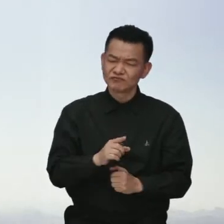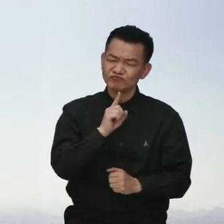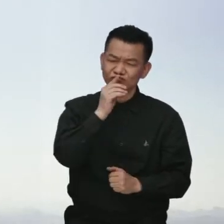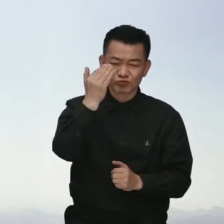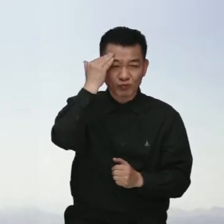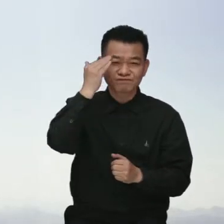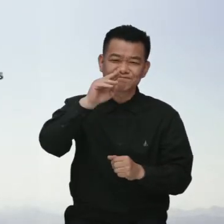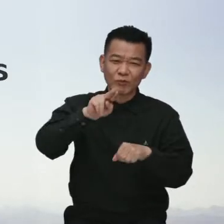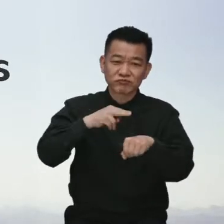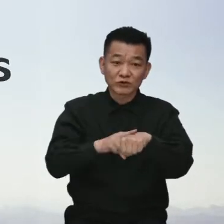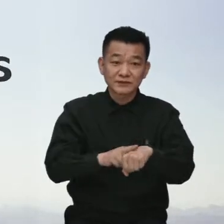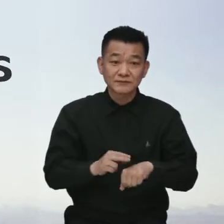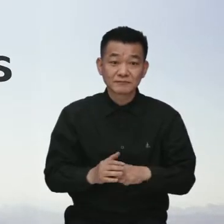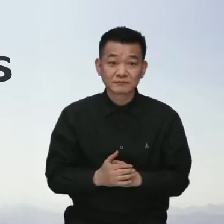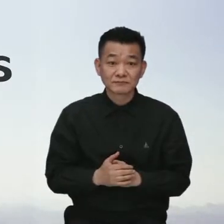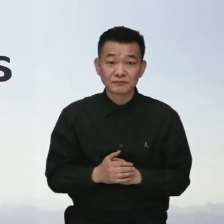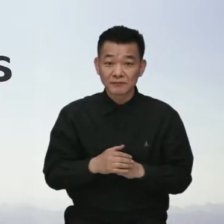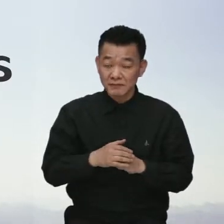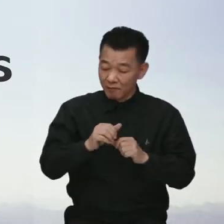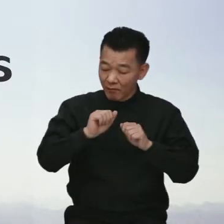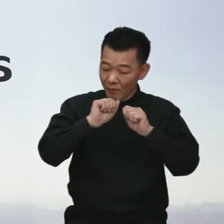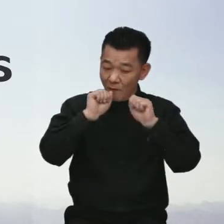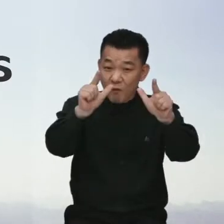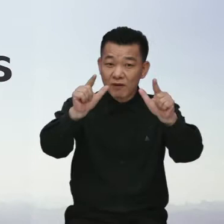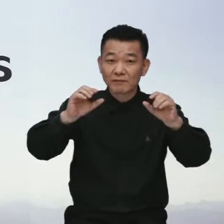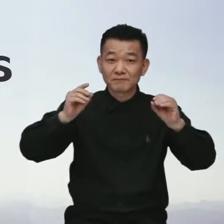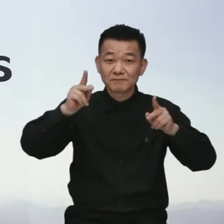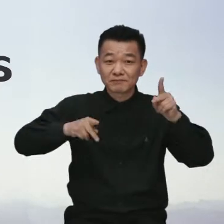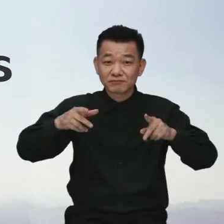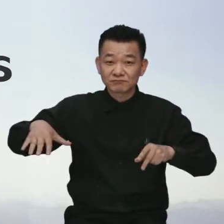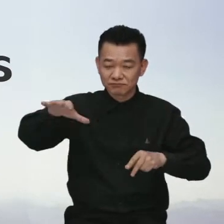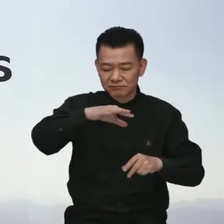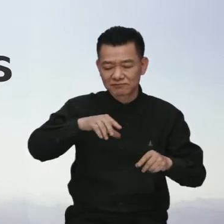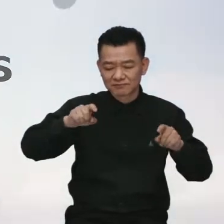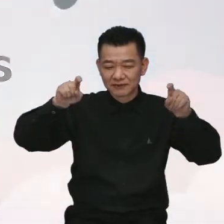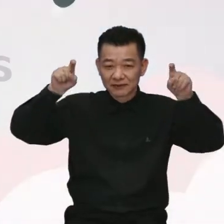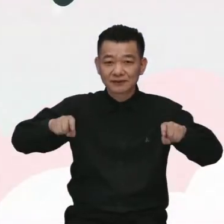obvious as it may sound, we should all work to protect these rights.